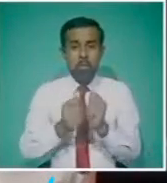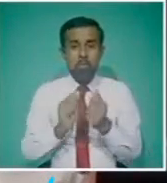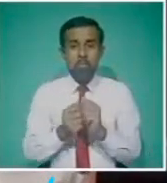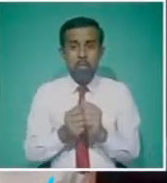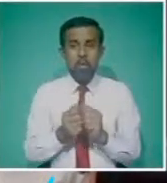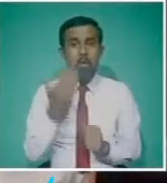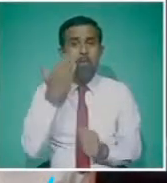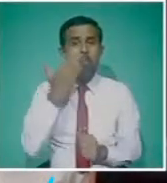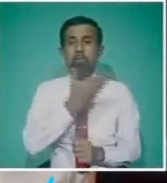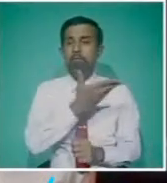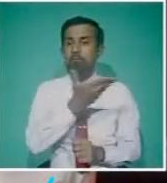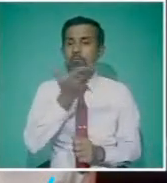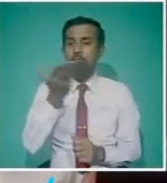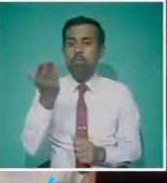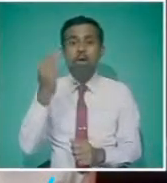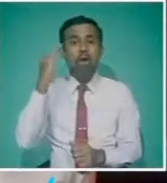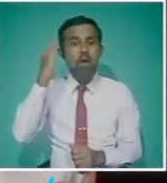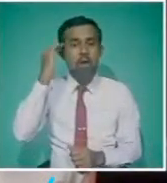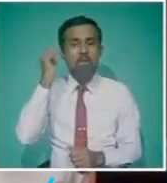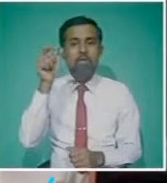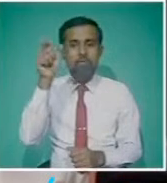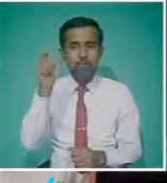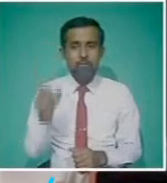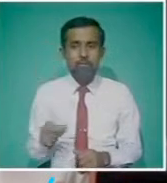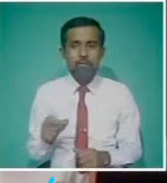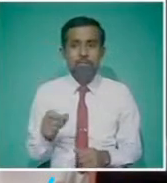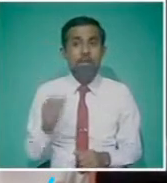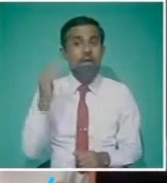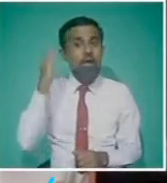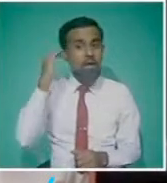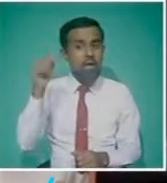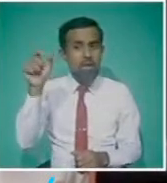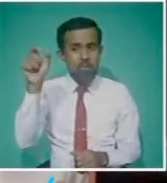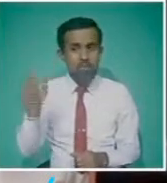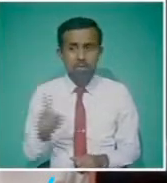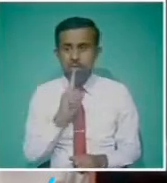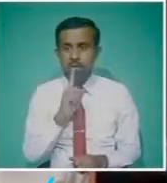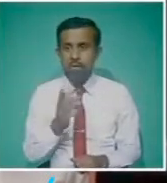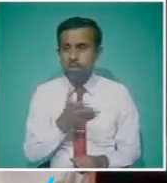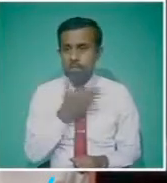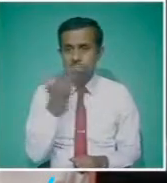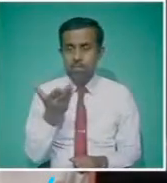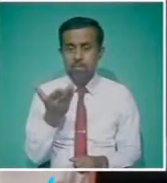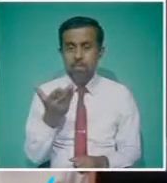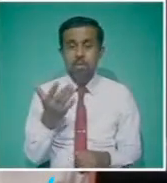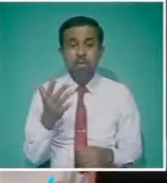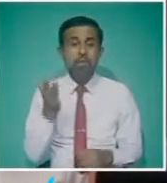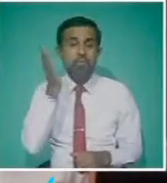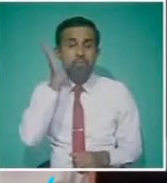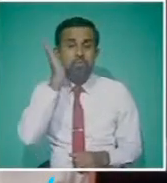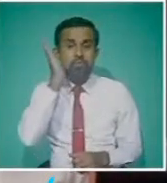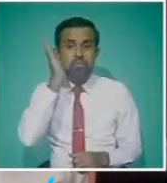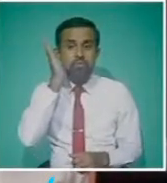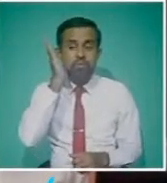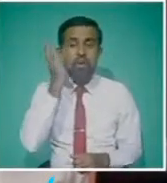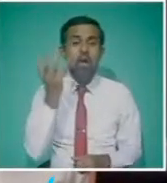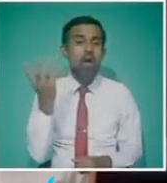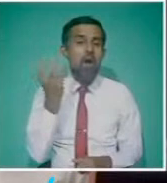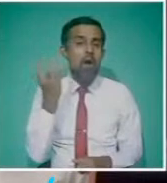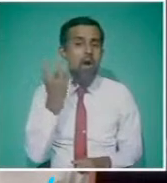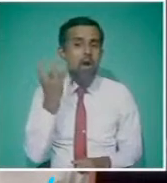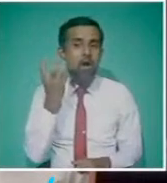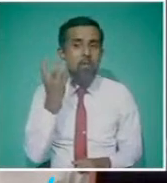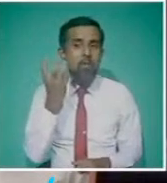power from West to Asia and Africa. The dismantling of the